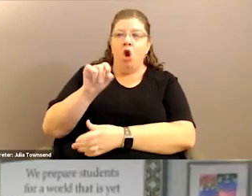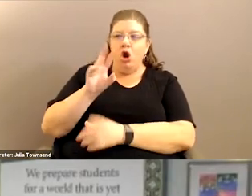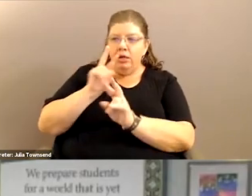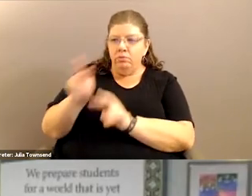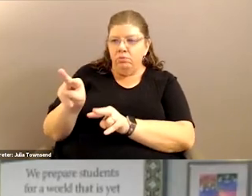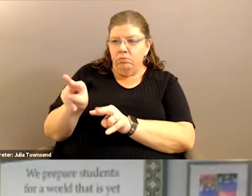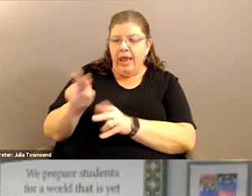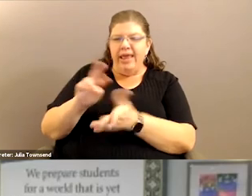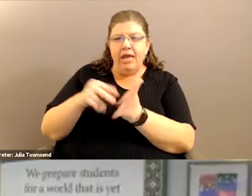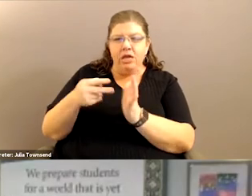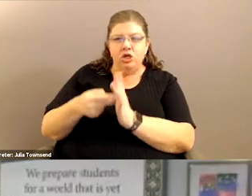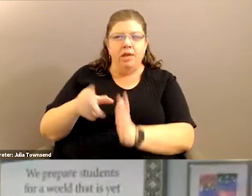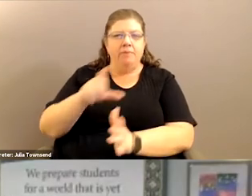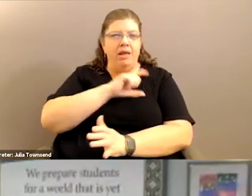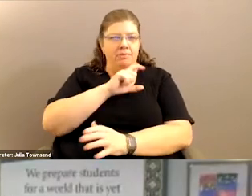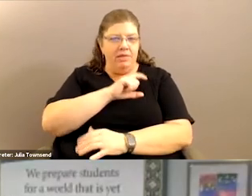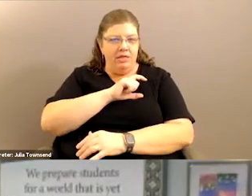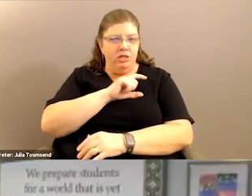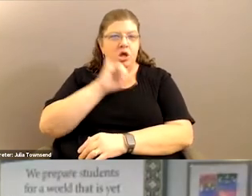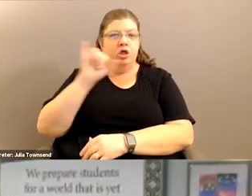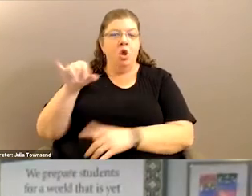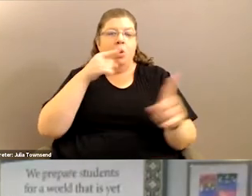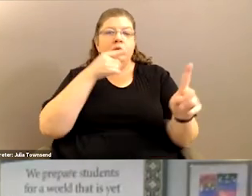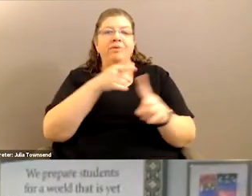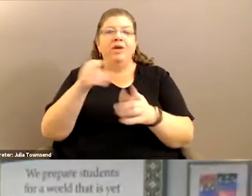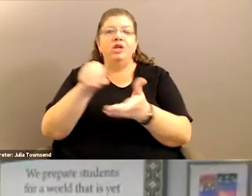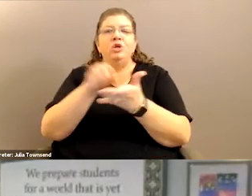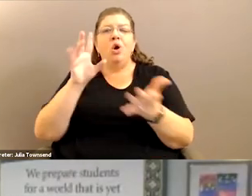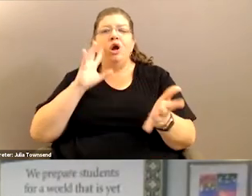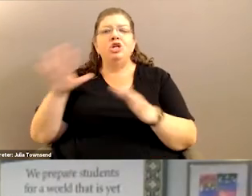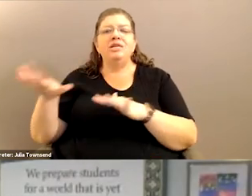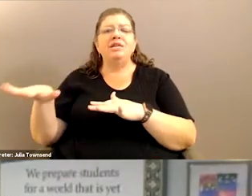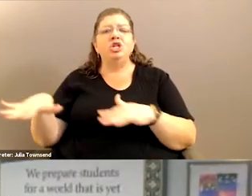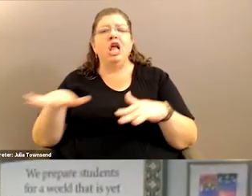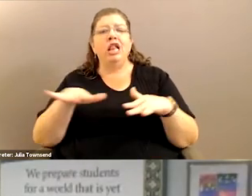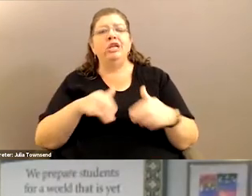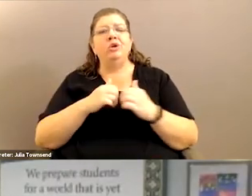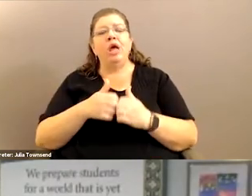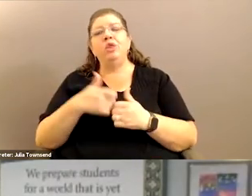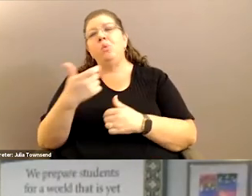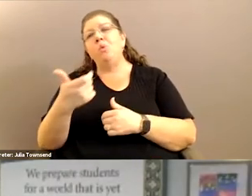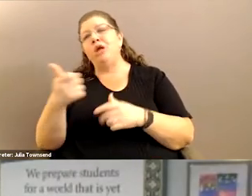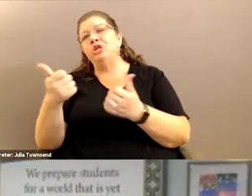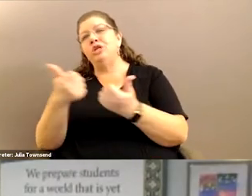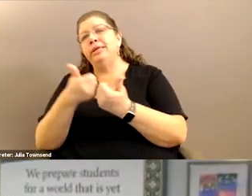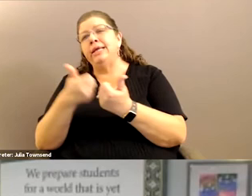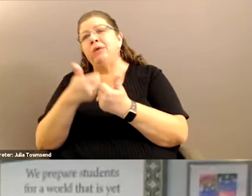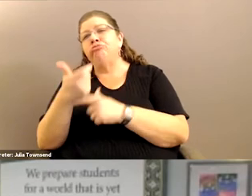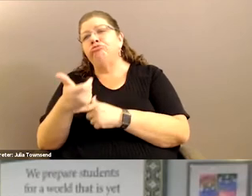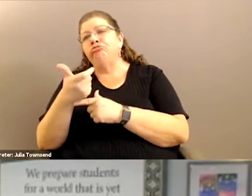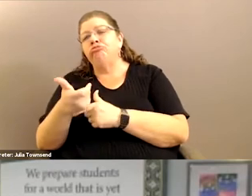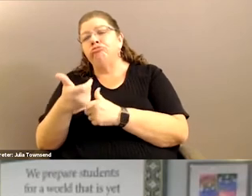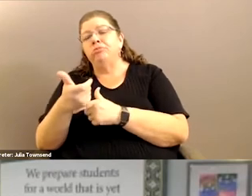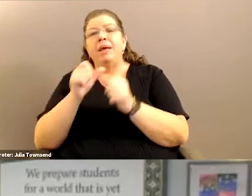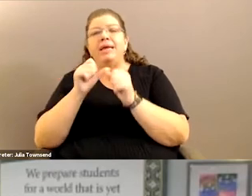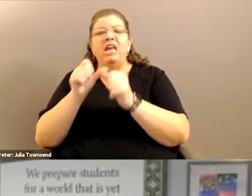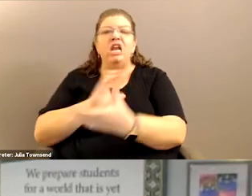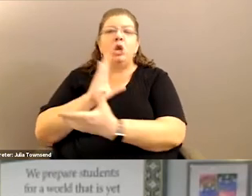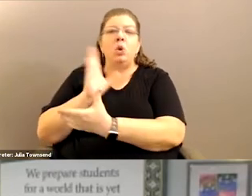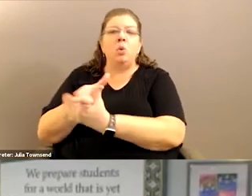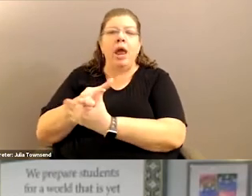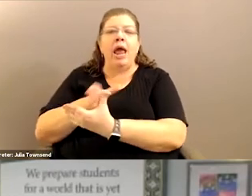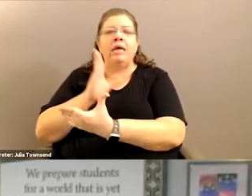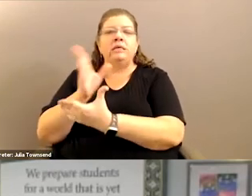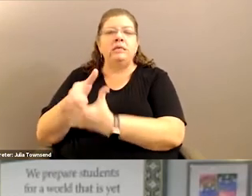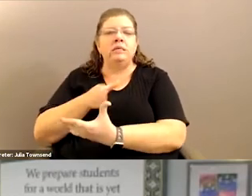police those specific students are just chilling together watching the game but are continuing continually harassed by